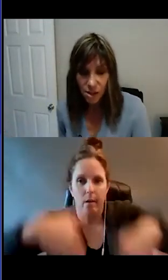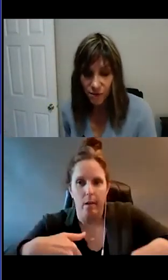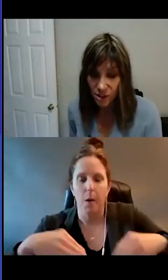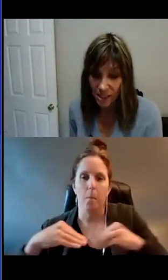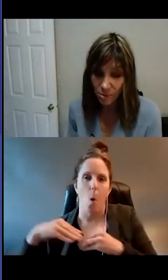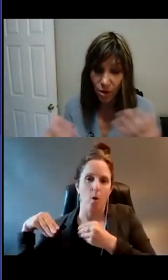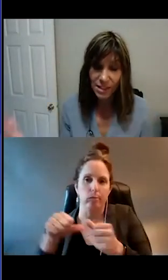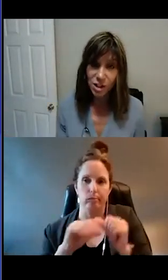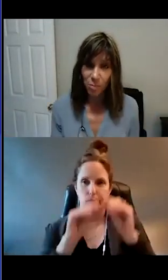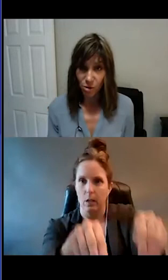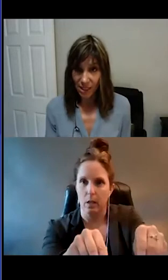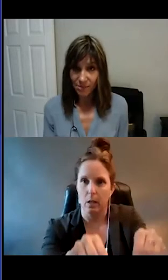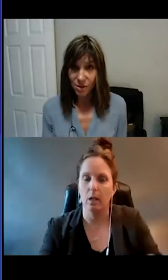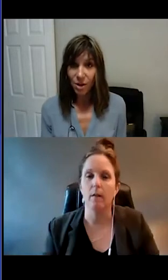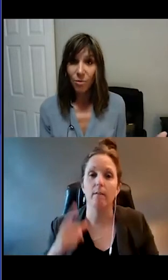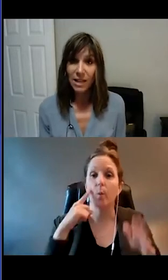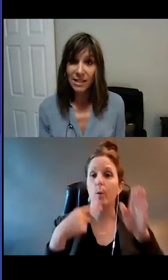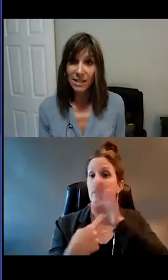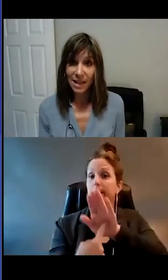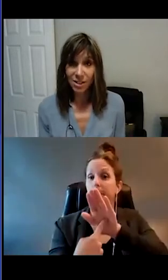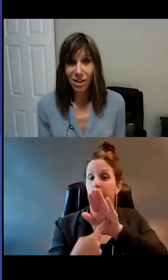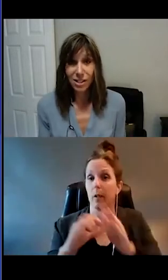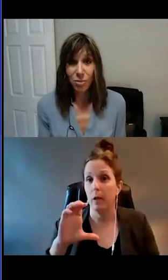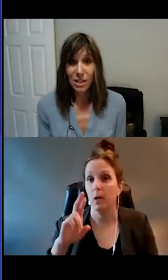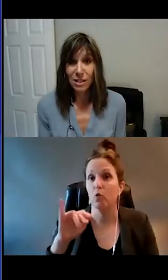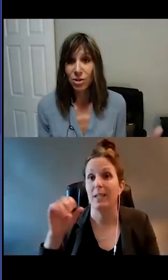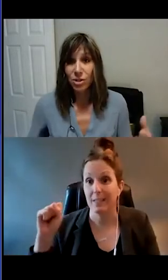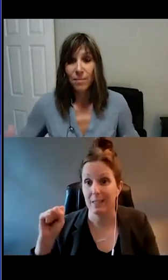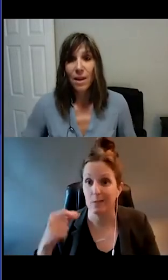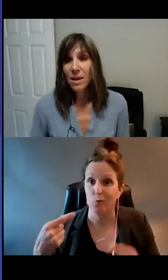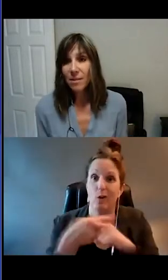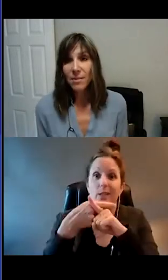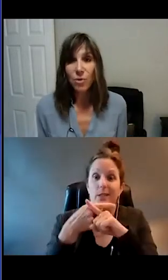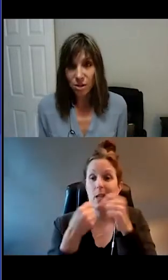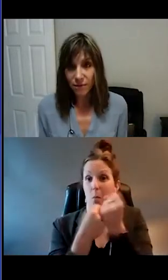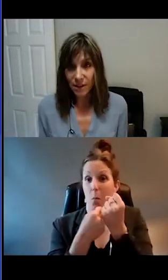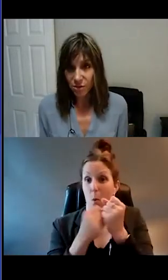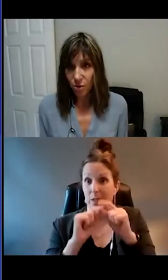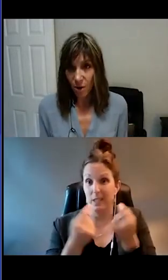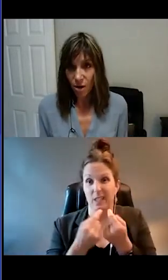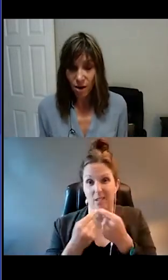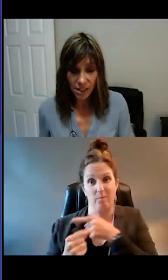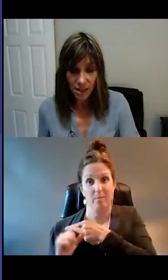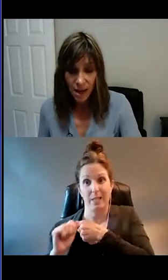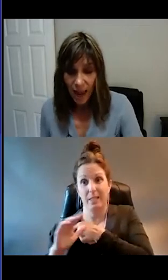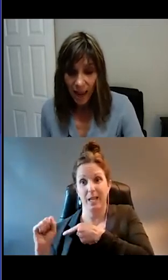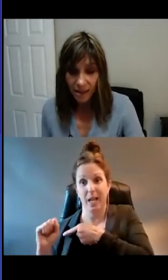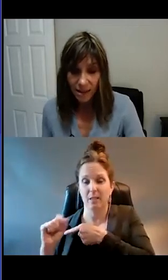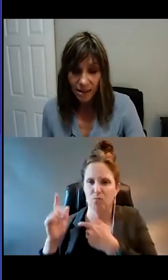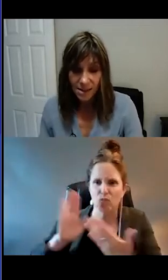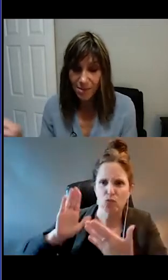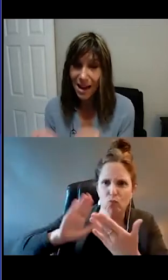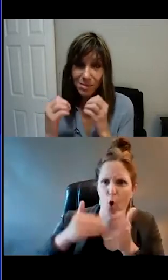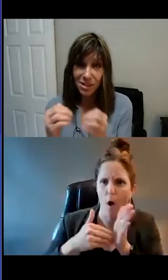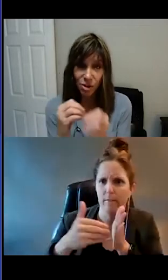process? So for example, crisis support teams with ACCS, crisis support teams are something you interface with quite often,